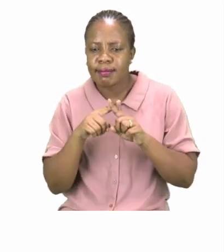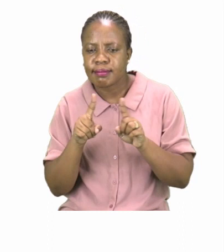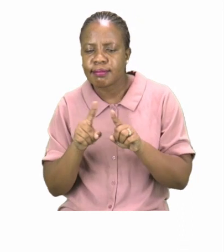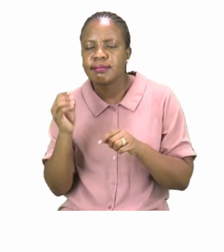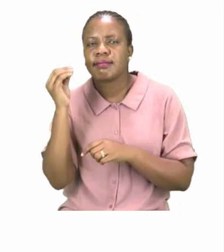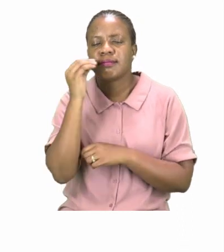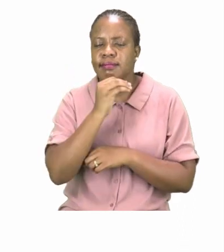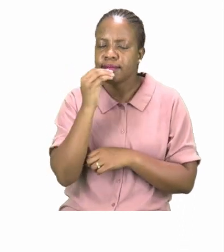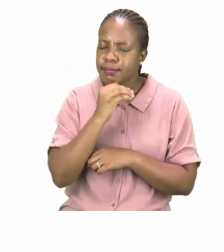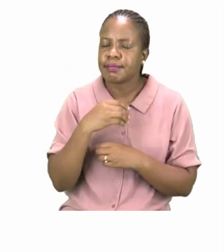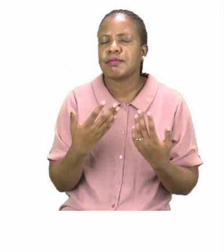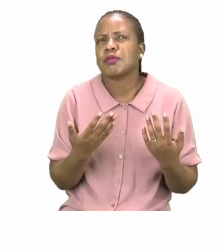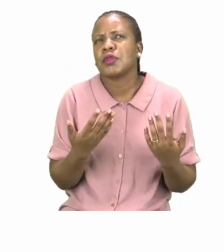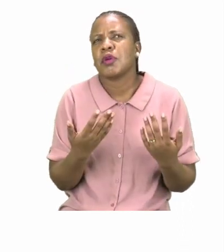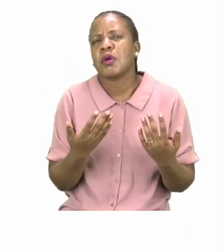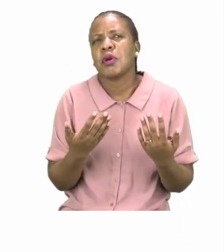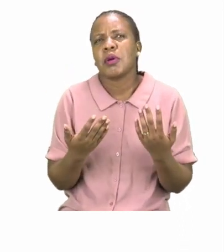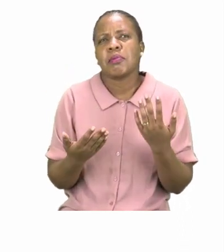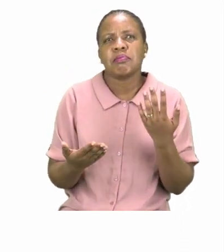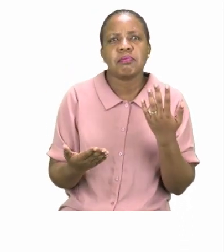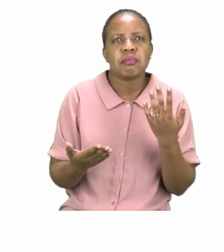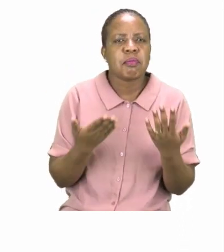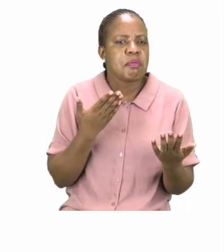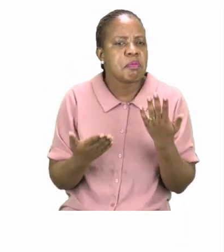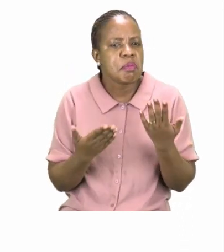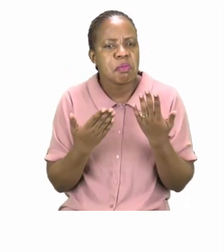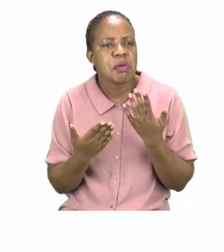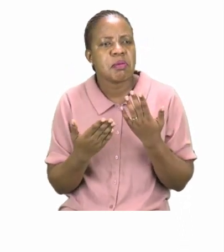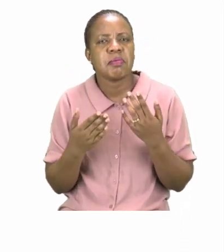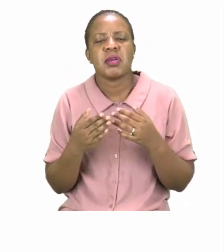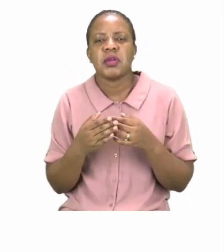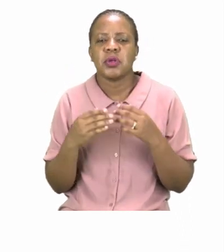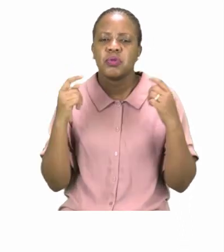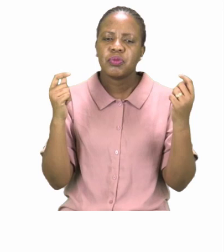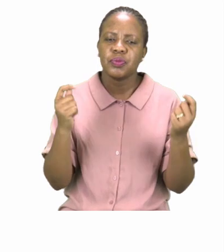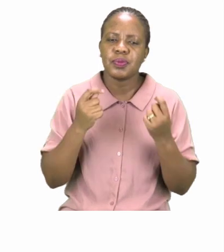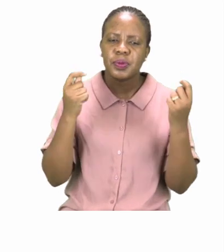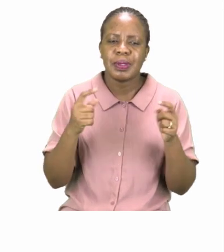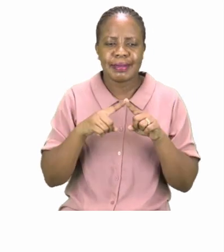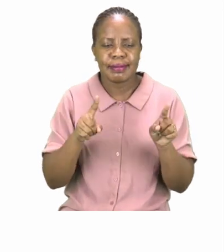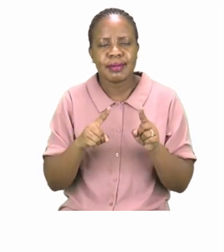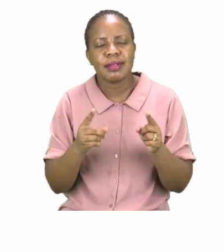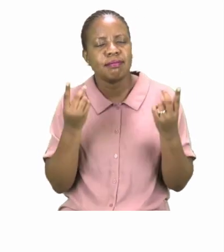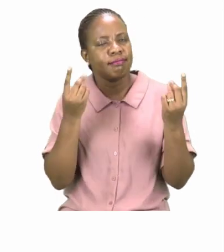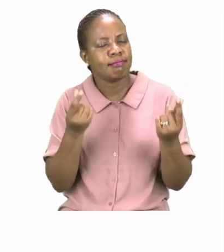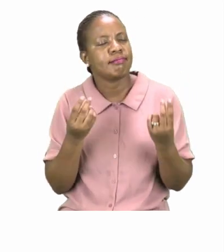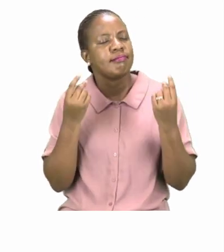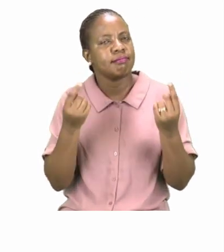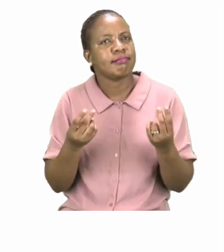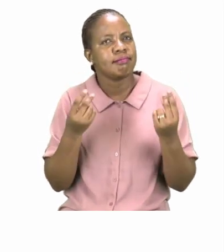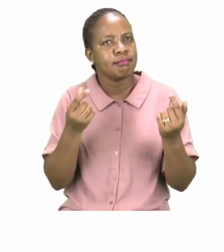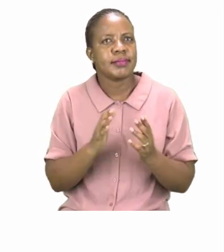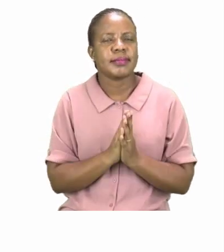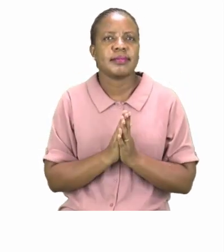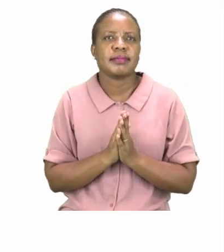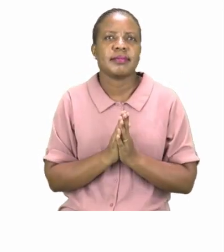they celebrate the different types of music. Normally, a festival happens only once